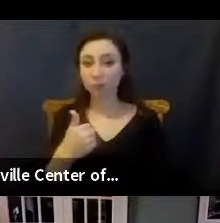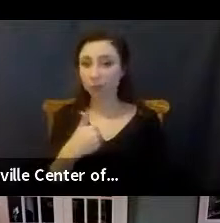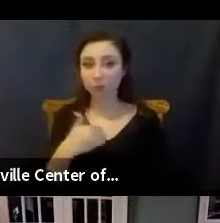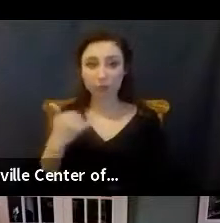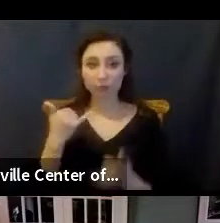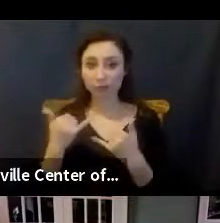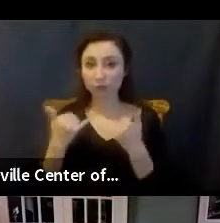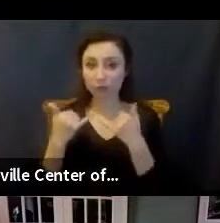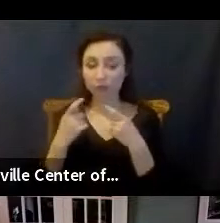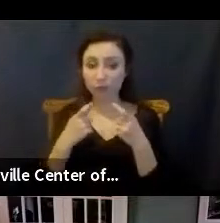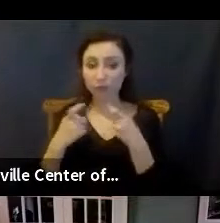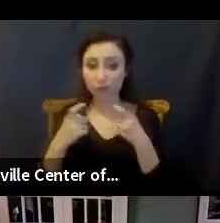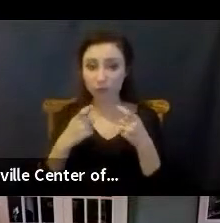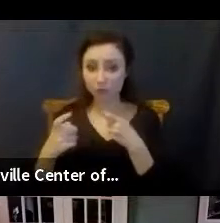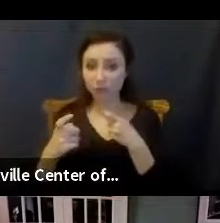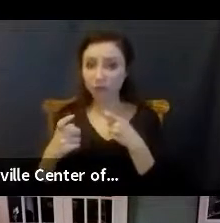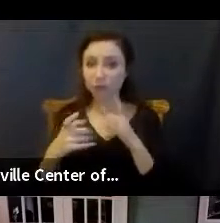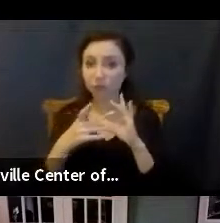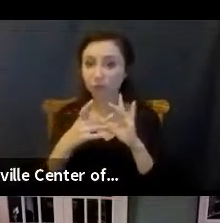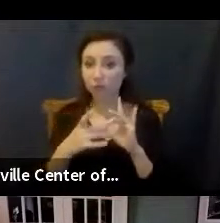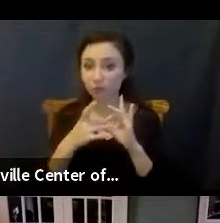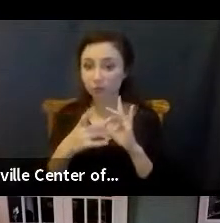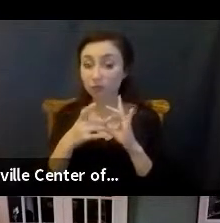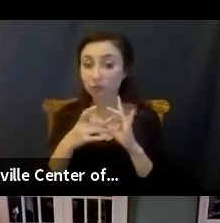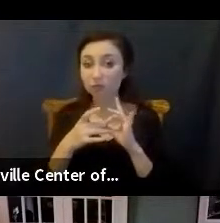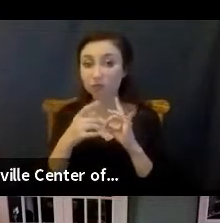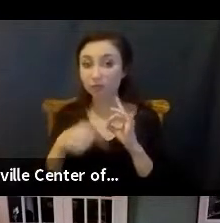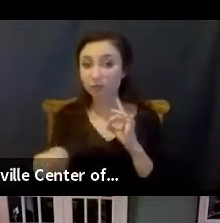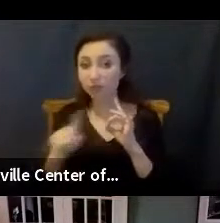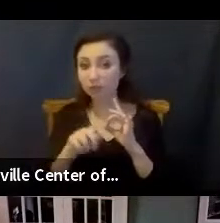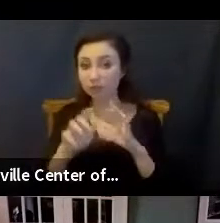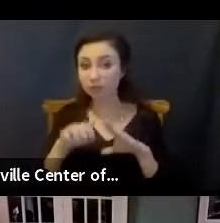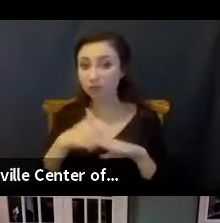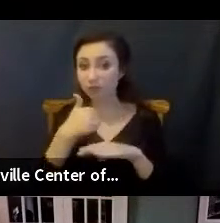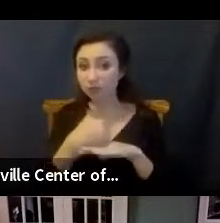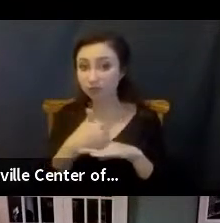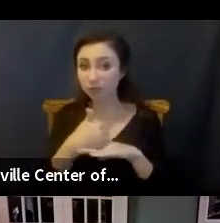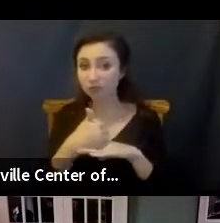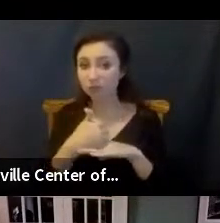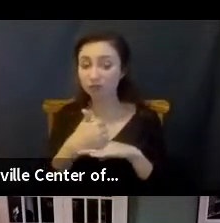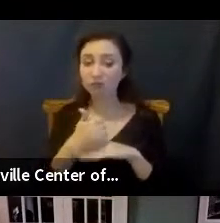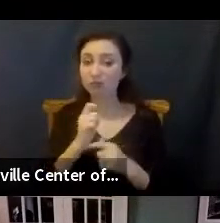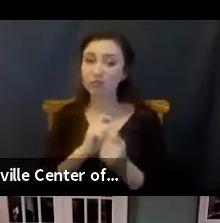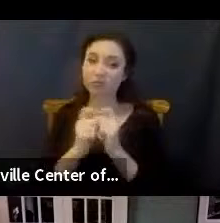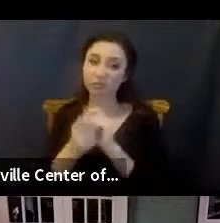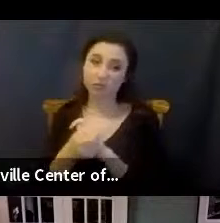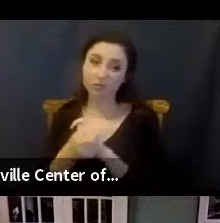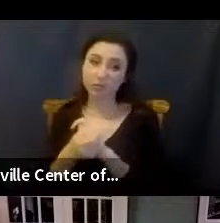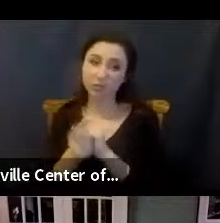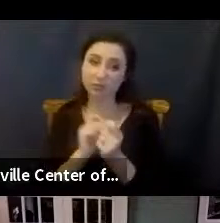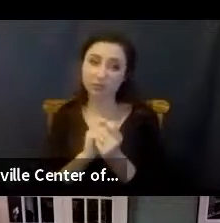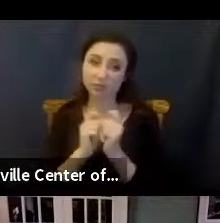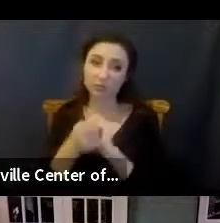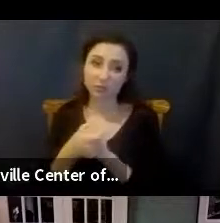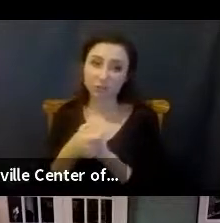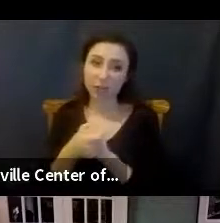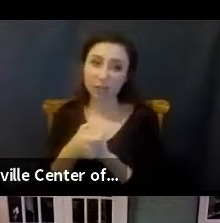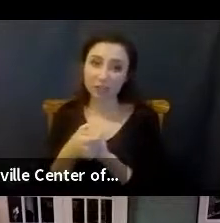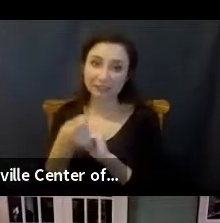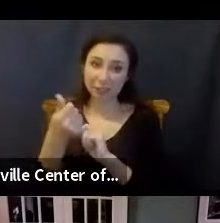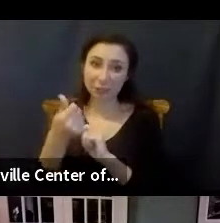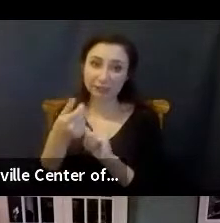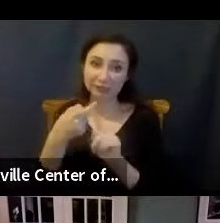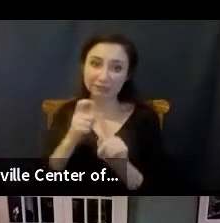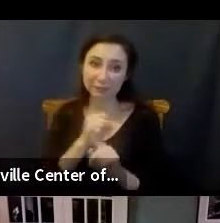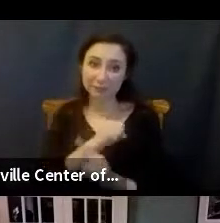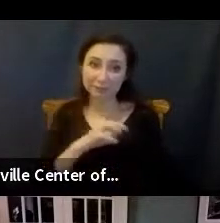existing regulatory relationship with these establishments. So that changes the dynamic a little bit for my staff. It's